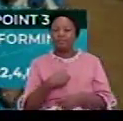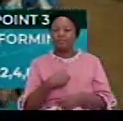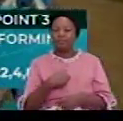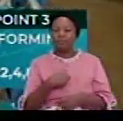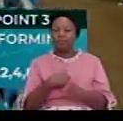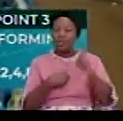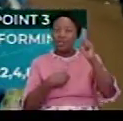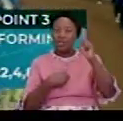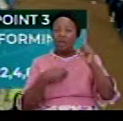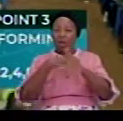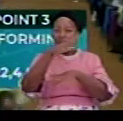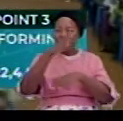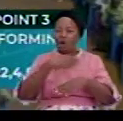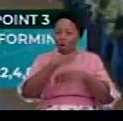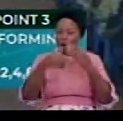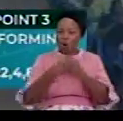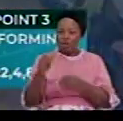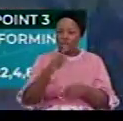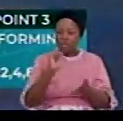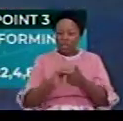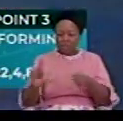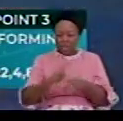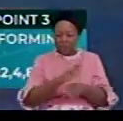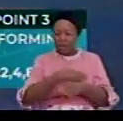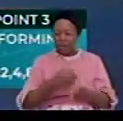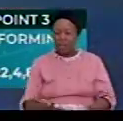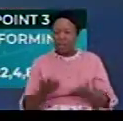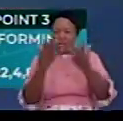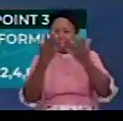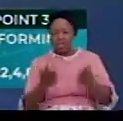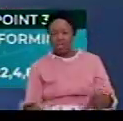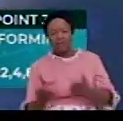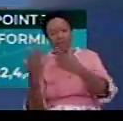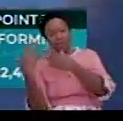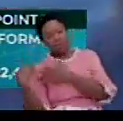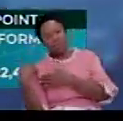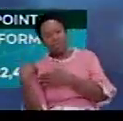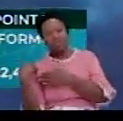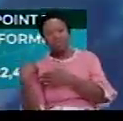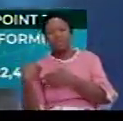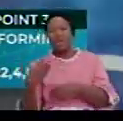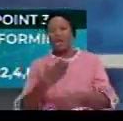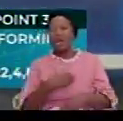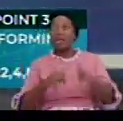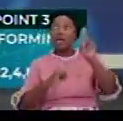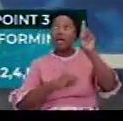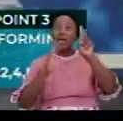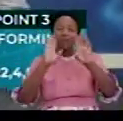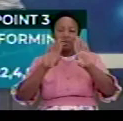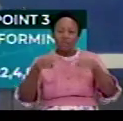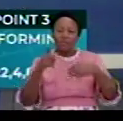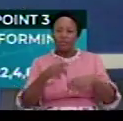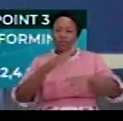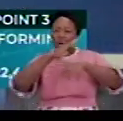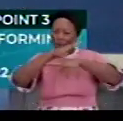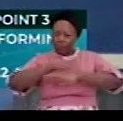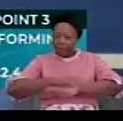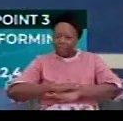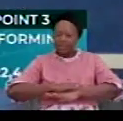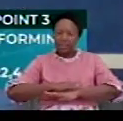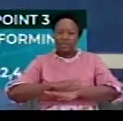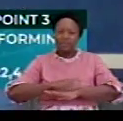all ye that labor and are heavy laden, and I will give you